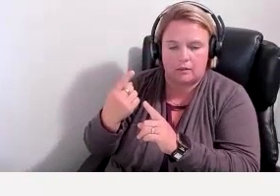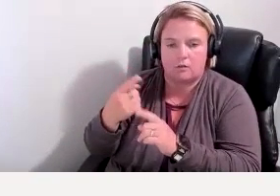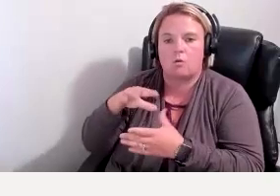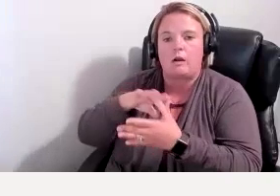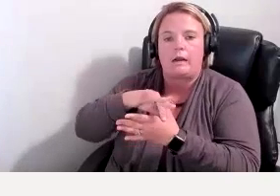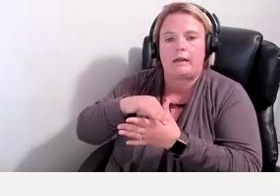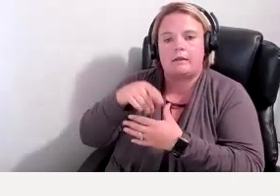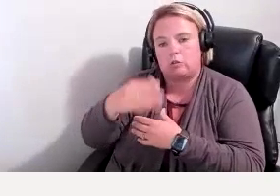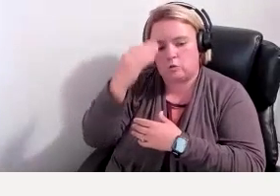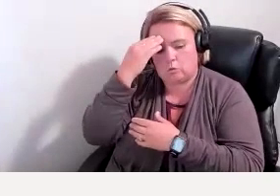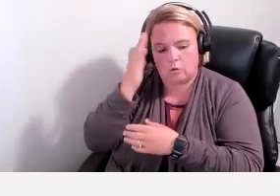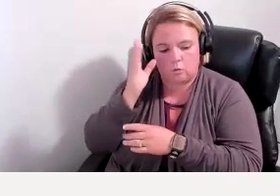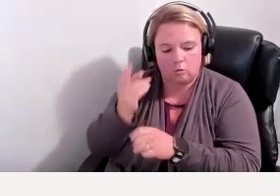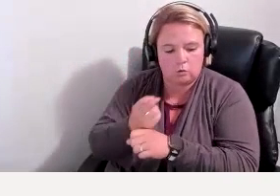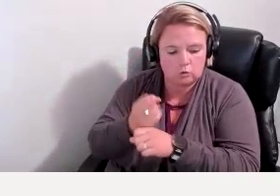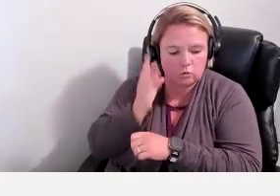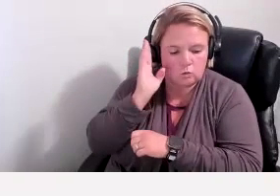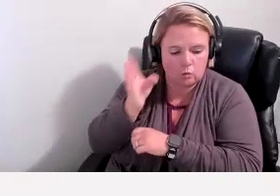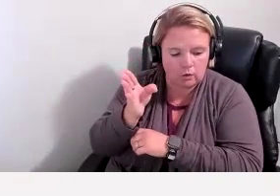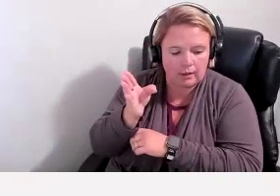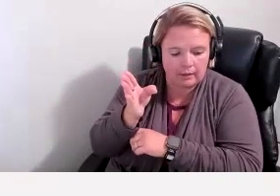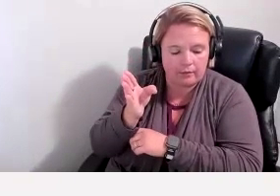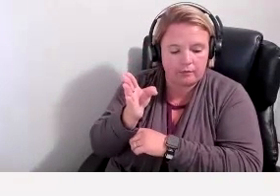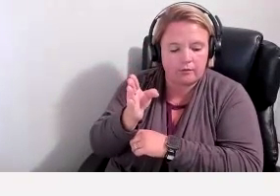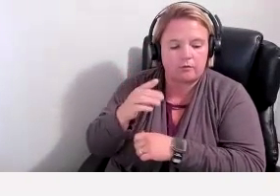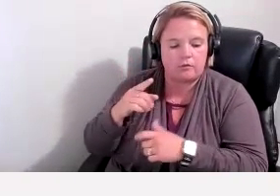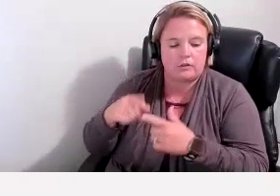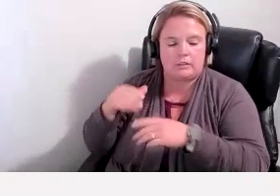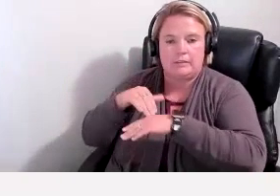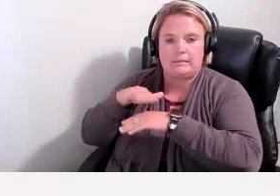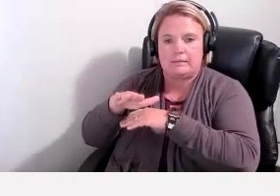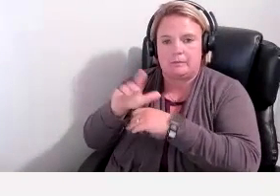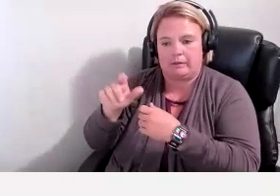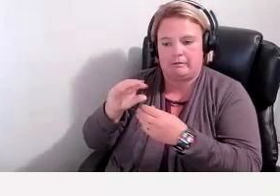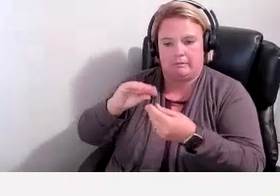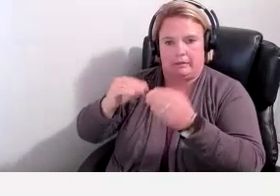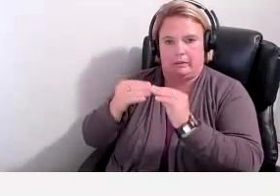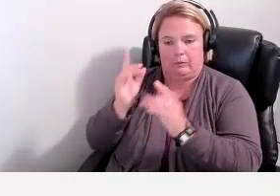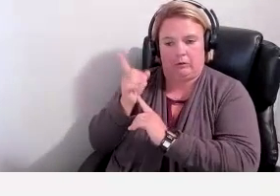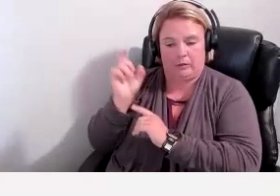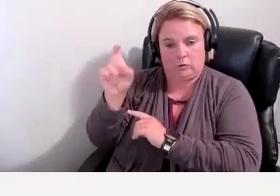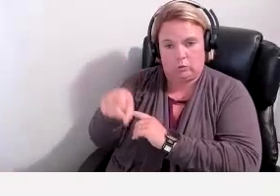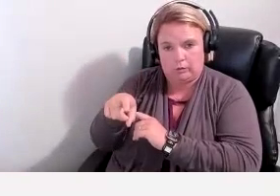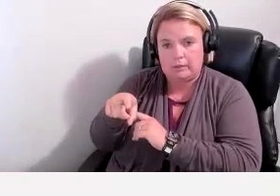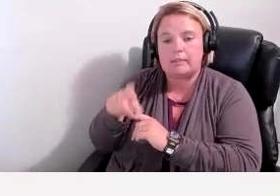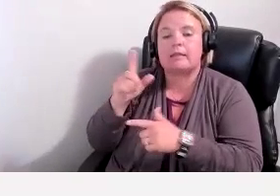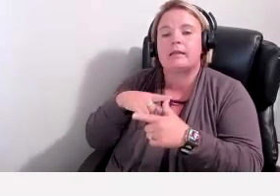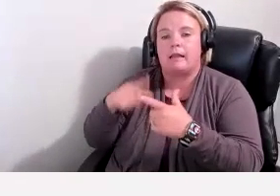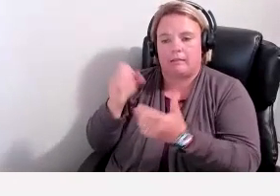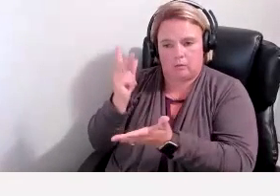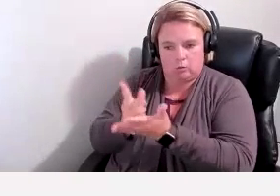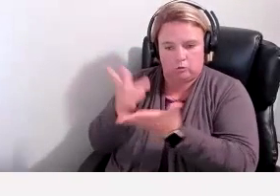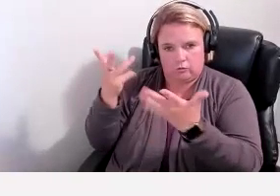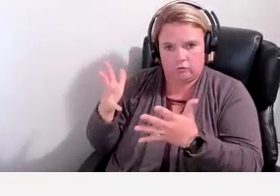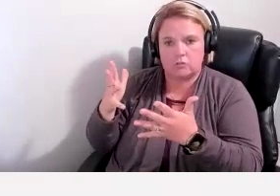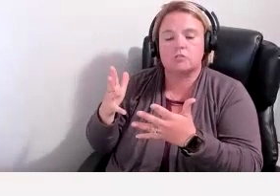you're going to use, you can just submit the number of minutes that you need. And then those are approved. And once you